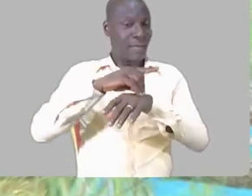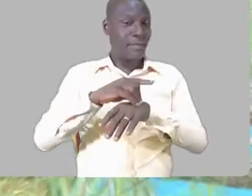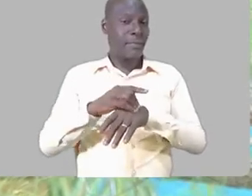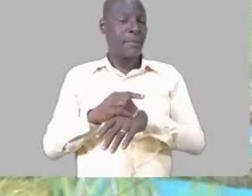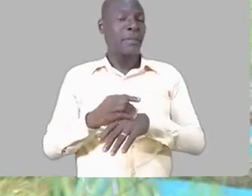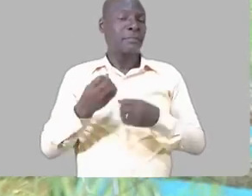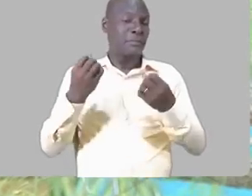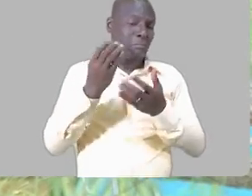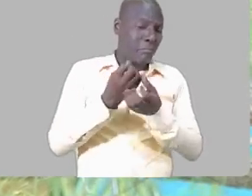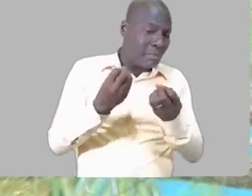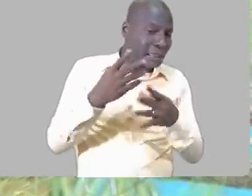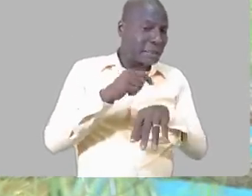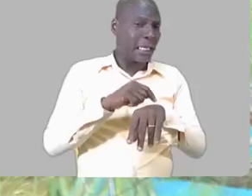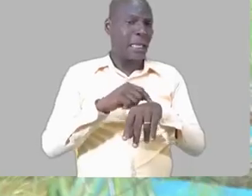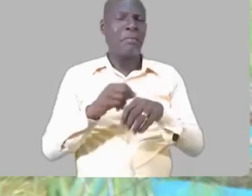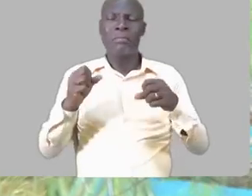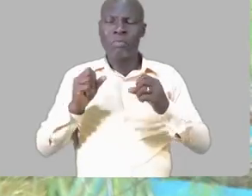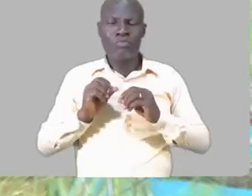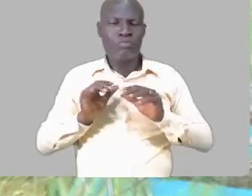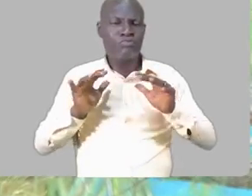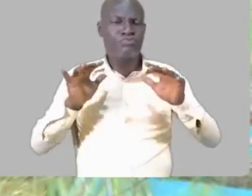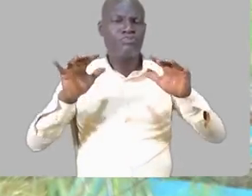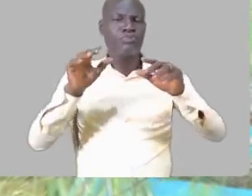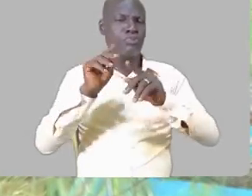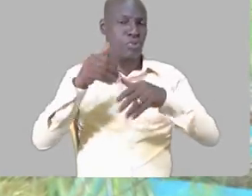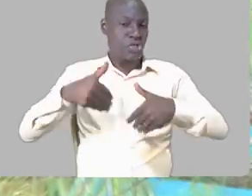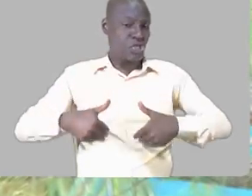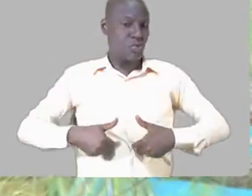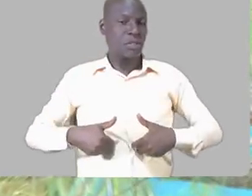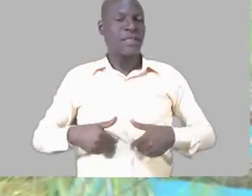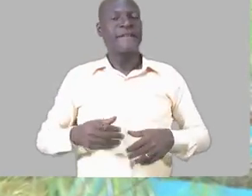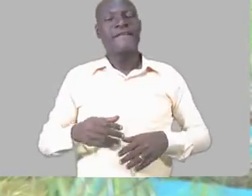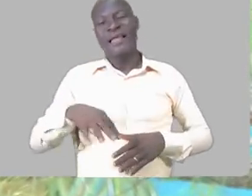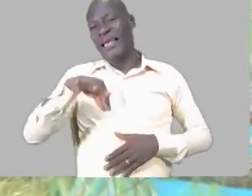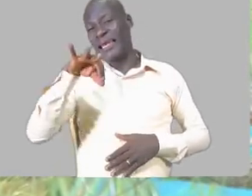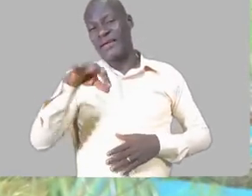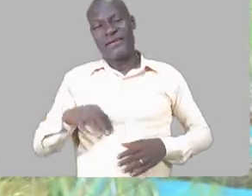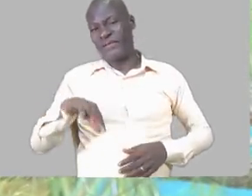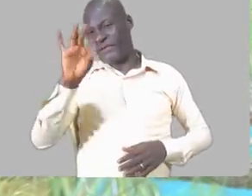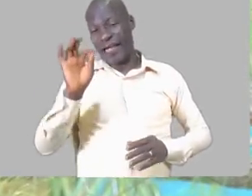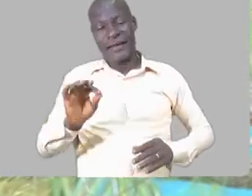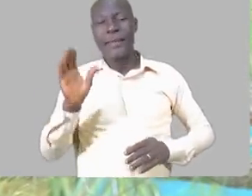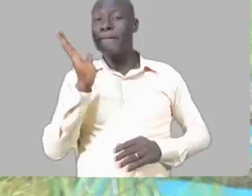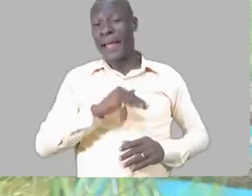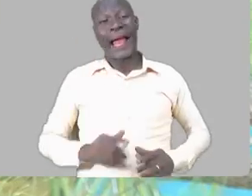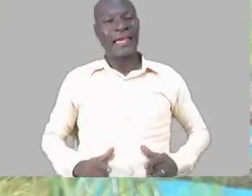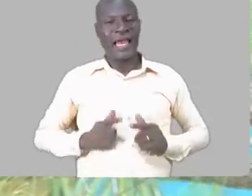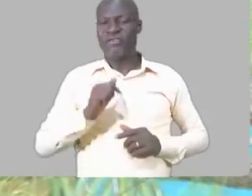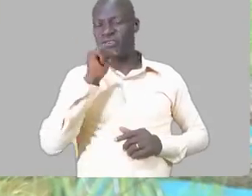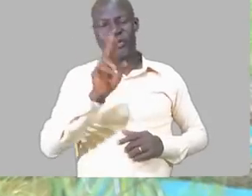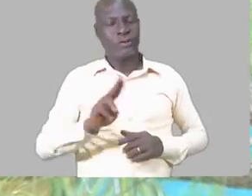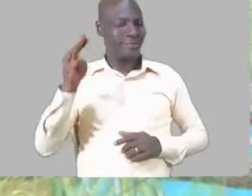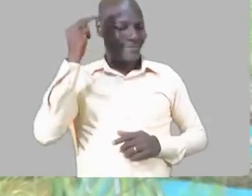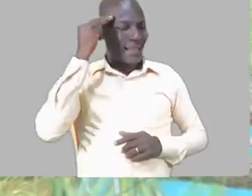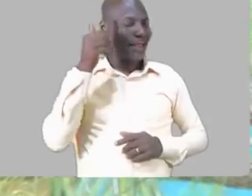pressure enipa bebre a omo ye young people no ebo obra onfa ono anadwen emmo